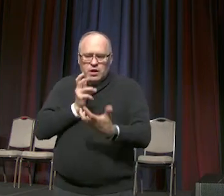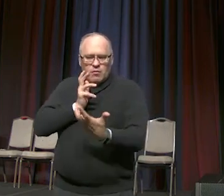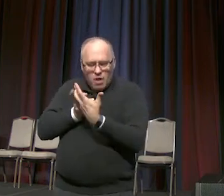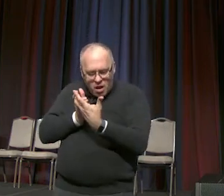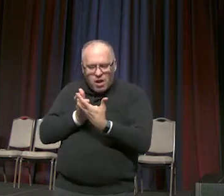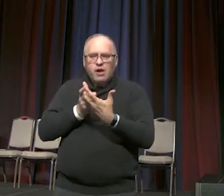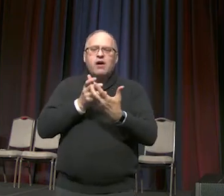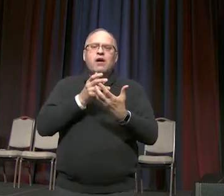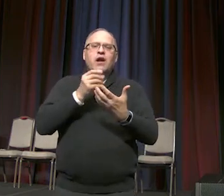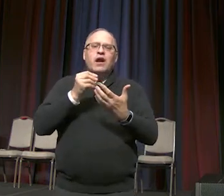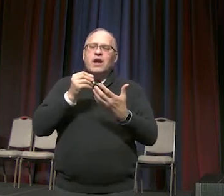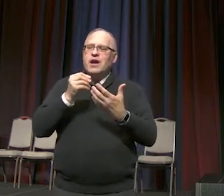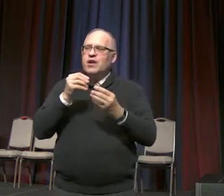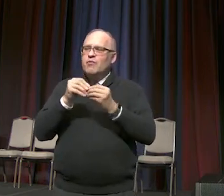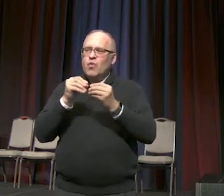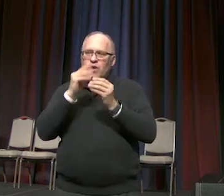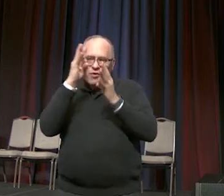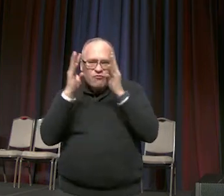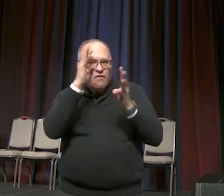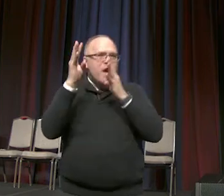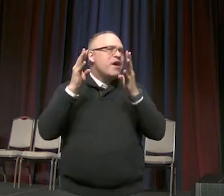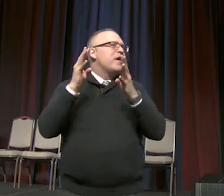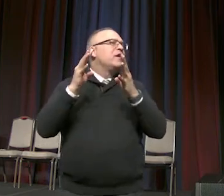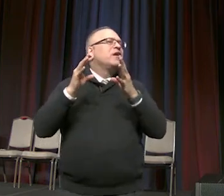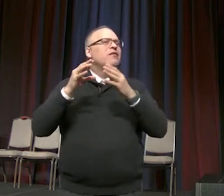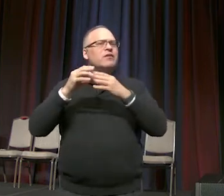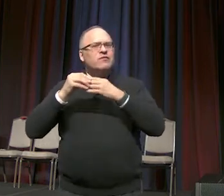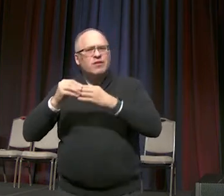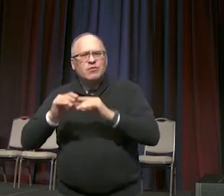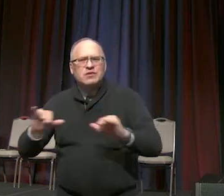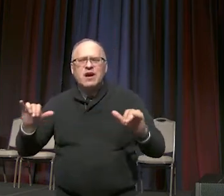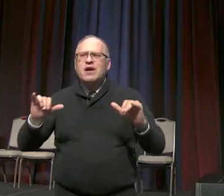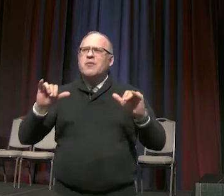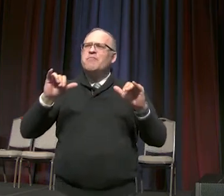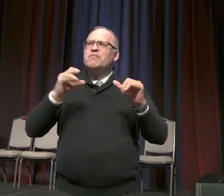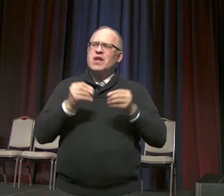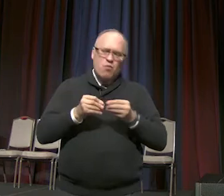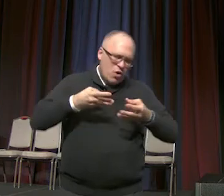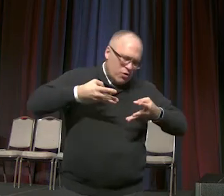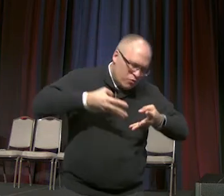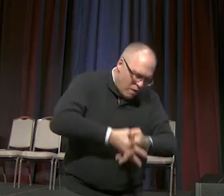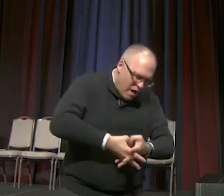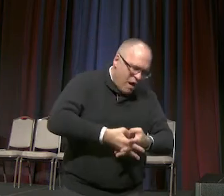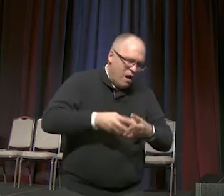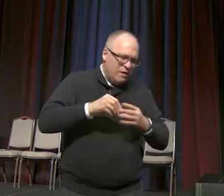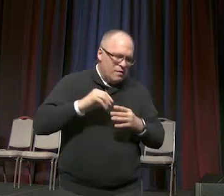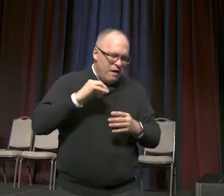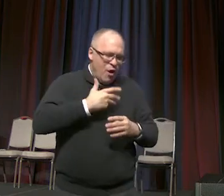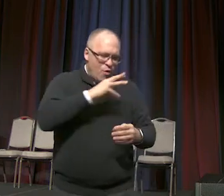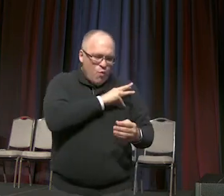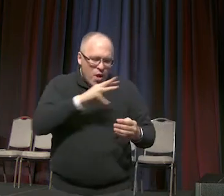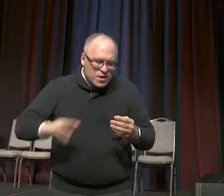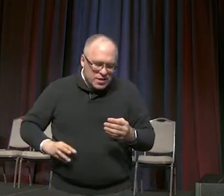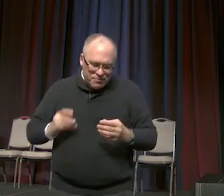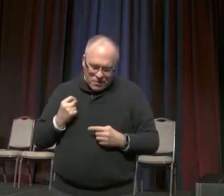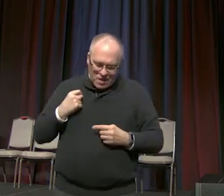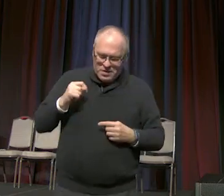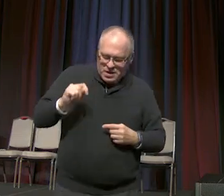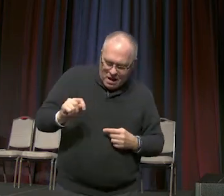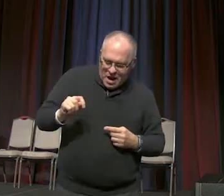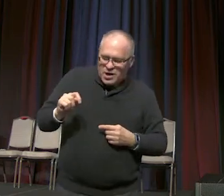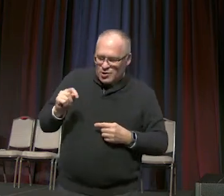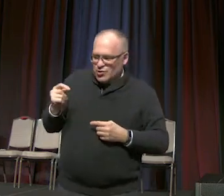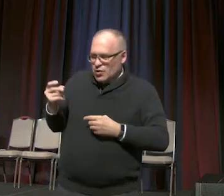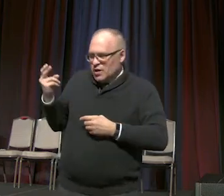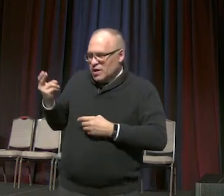and nimble, while becoming even more fully grounded in our Wesleyan theological heritage than is